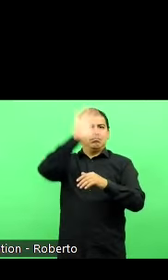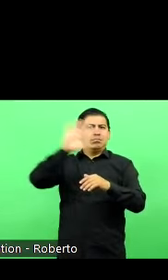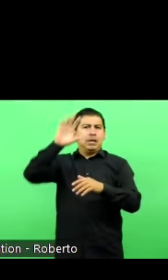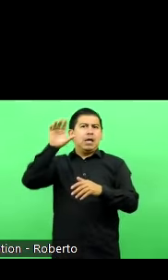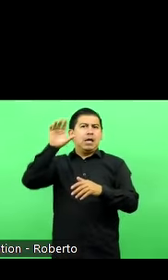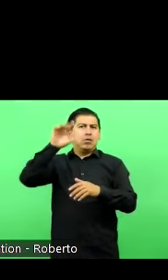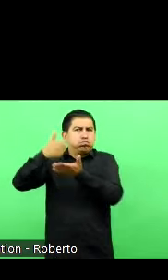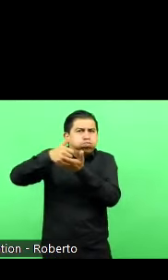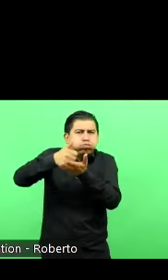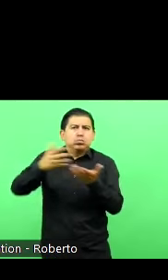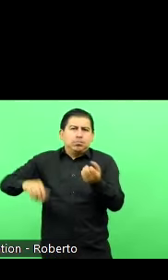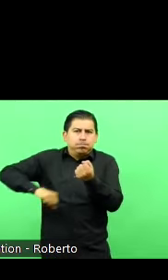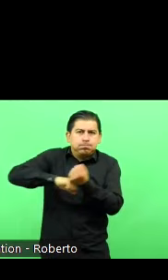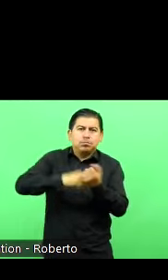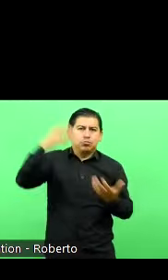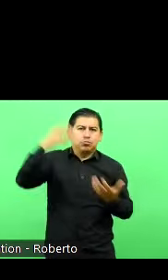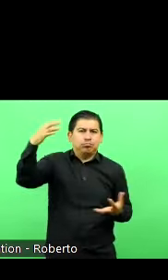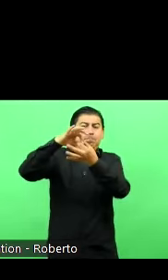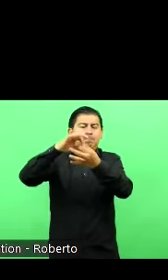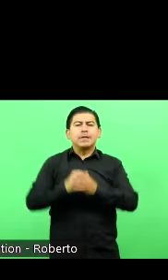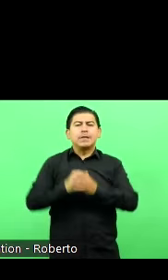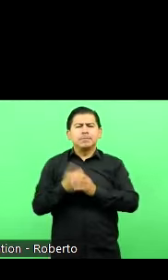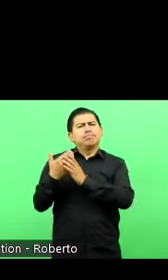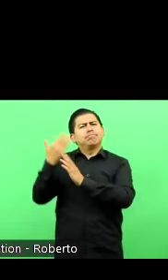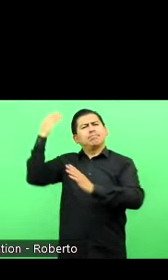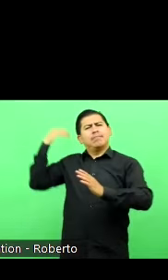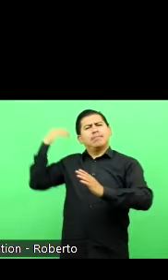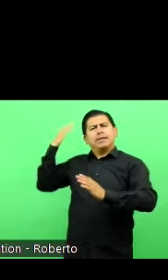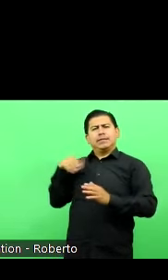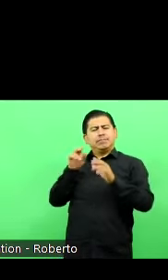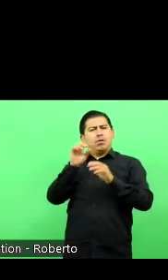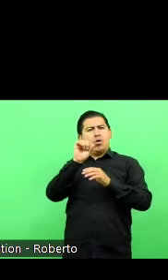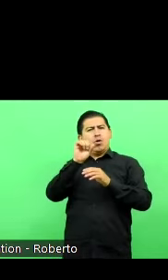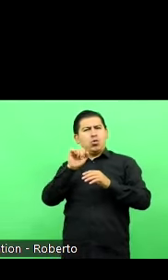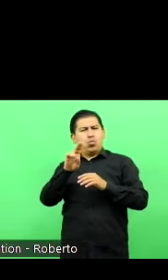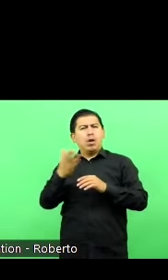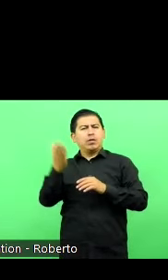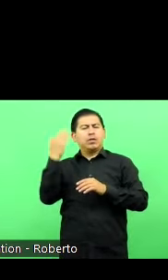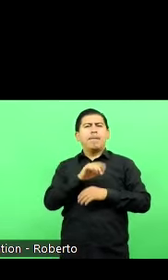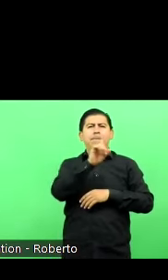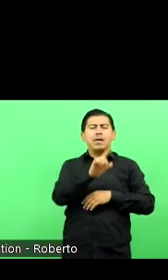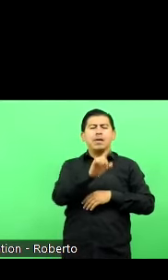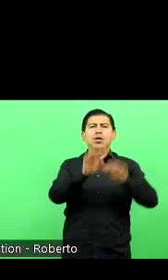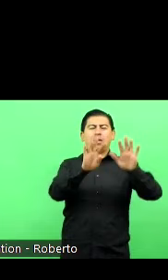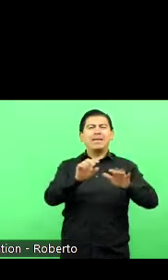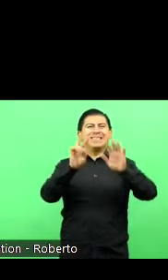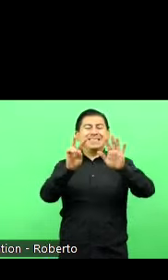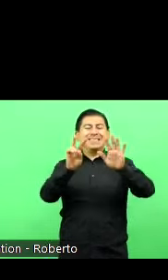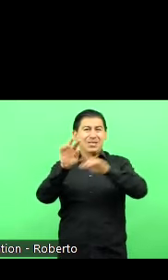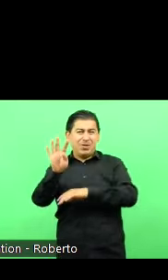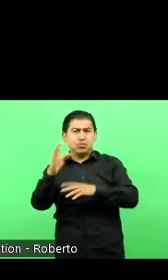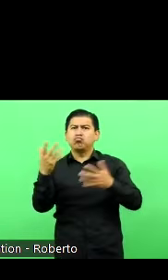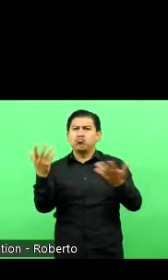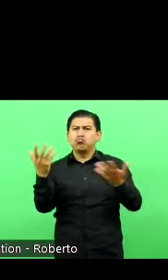in 1974, our office, the United Nations Office for South-South Cooperation, has been at the forefront of advocating